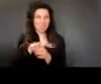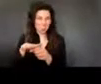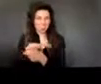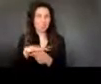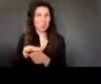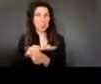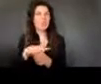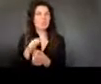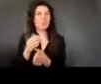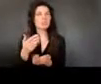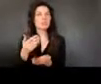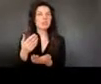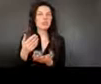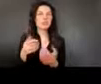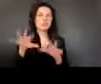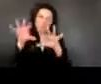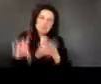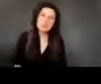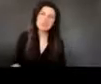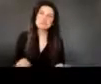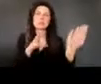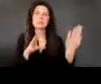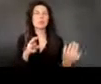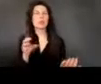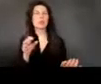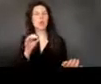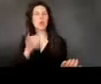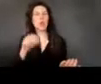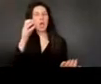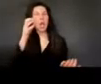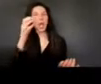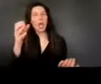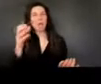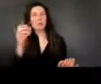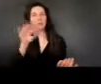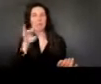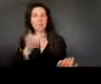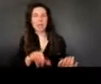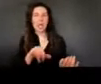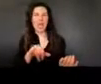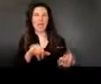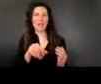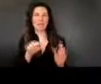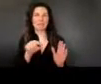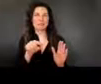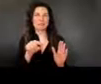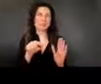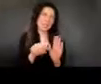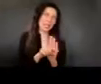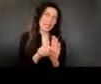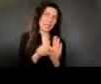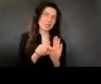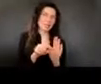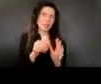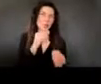thinking about what that sort of negative home image looks like in context to